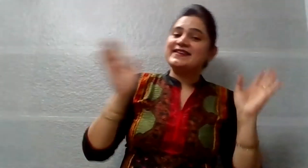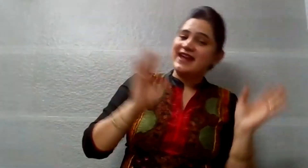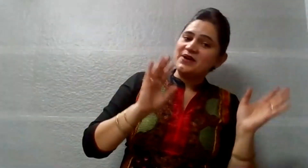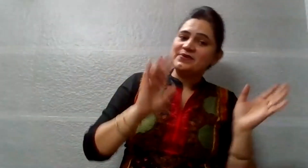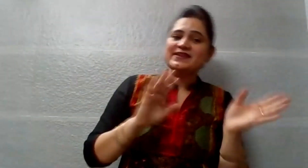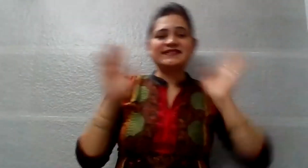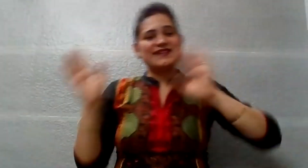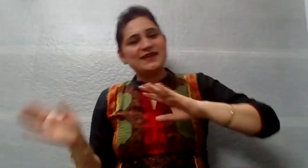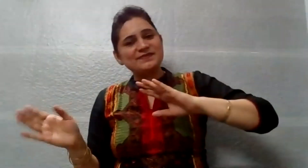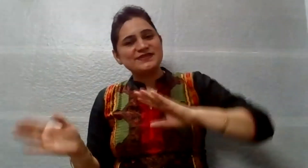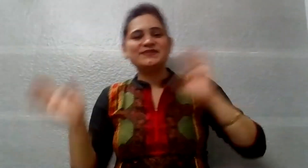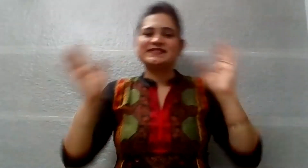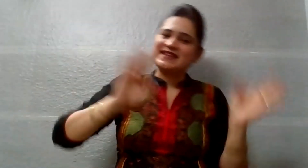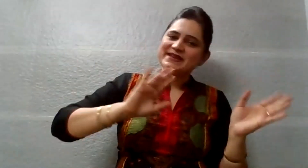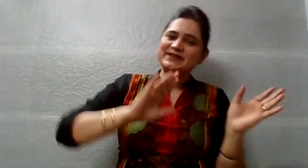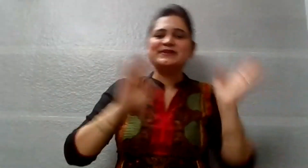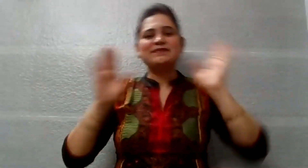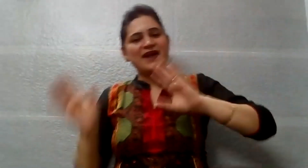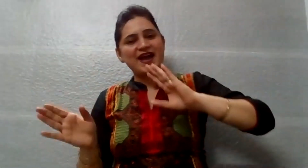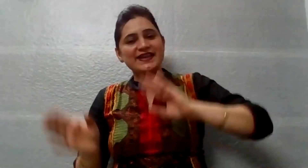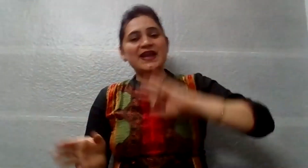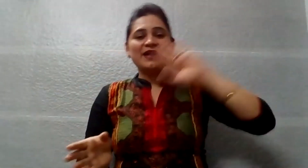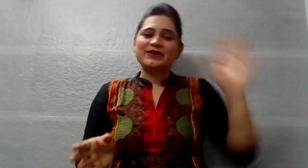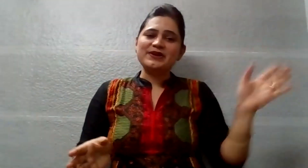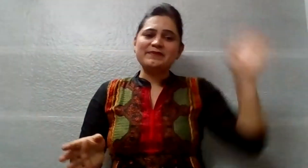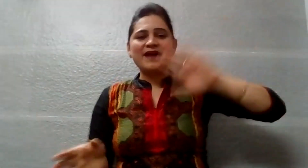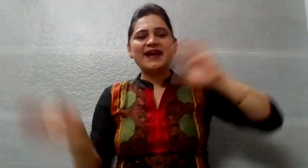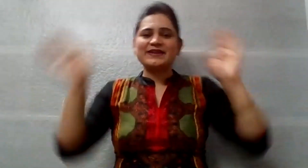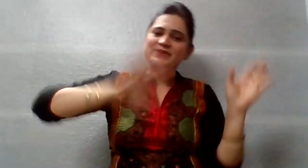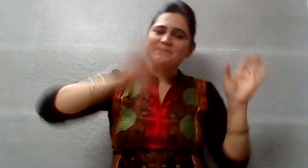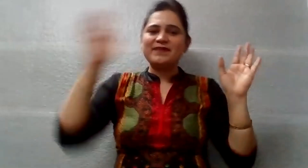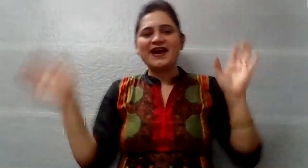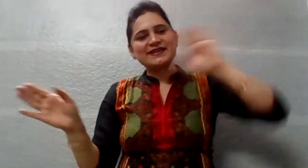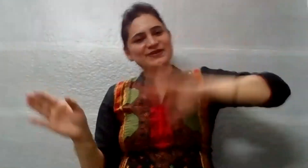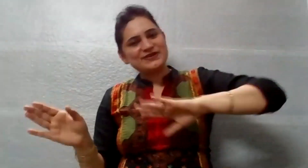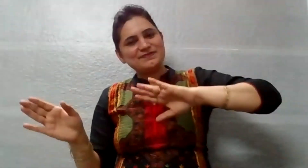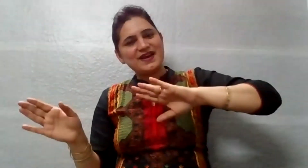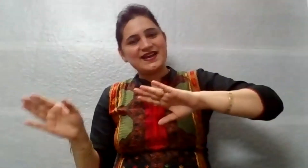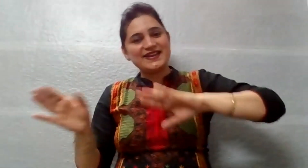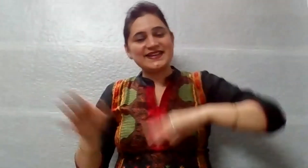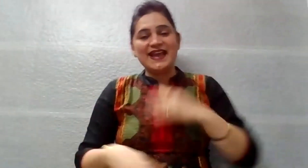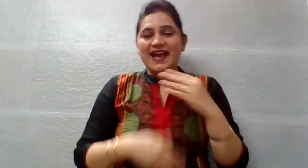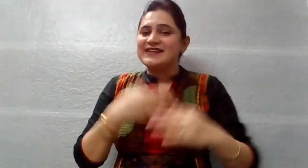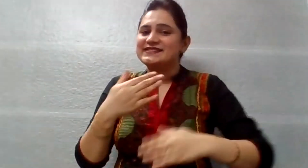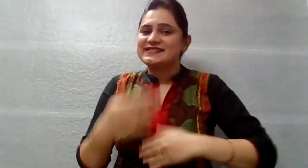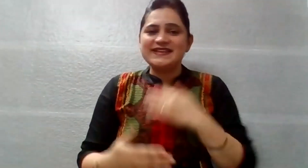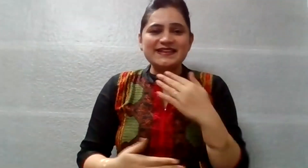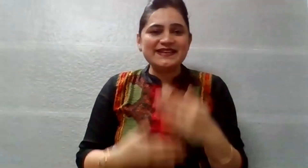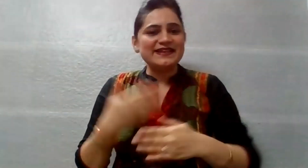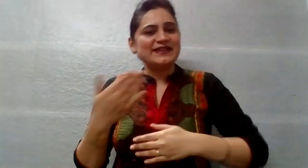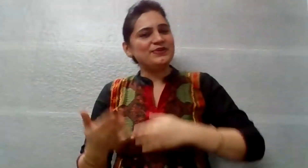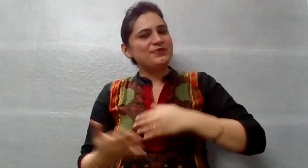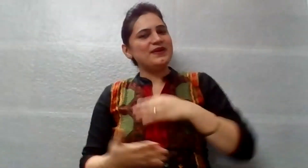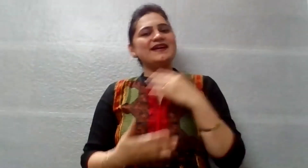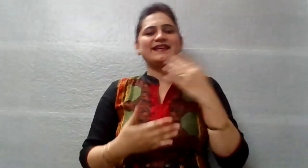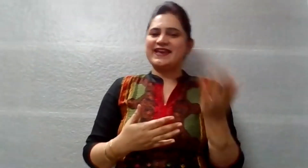And now it's time to say goodbye. Goodbye, goodbye, goodbye, goodbye. And see